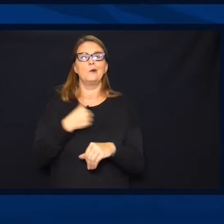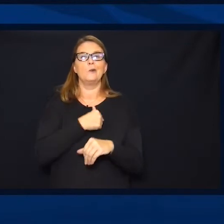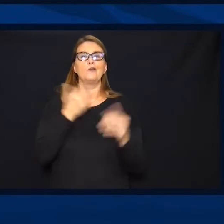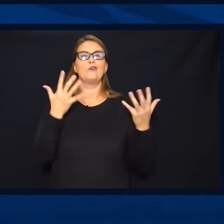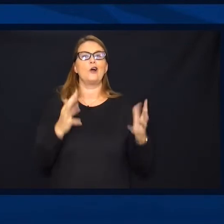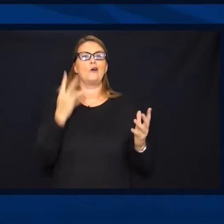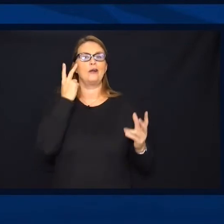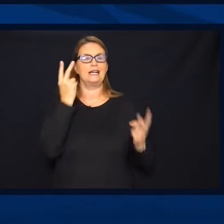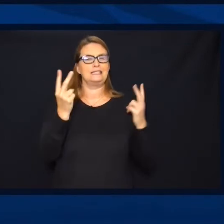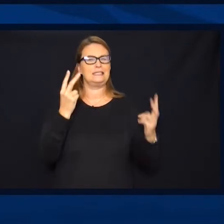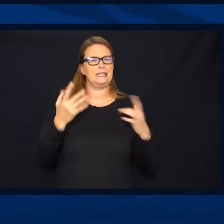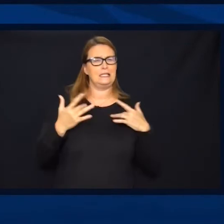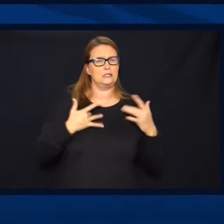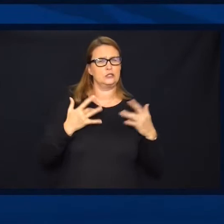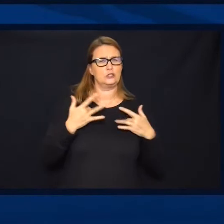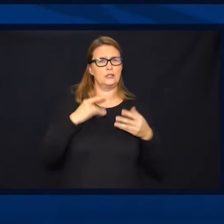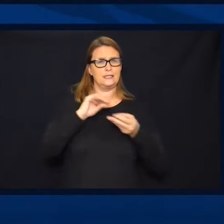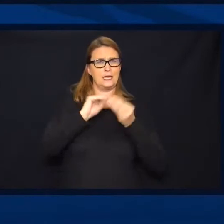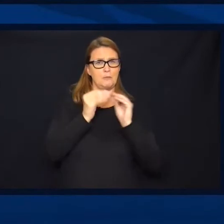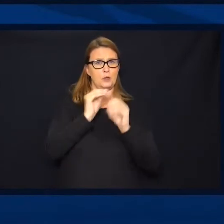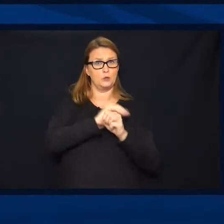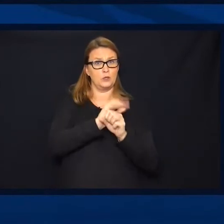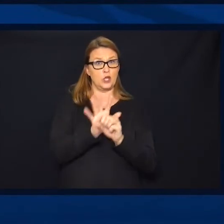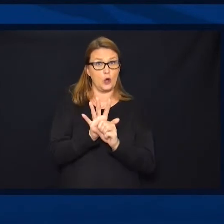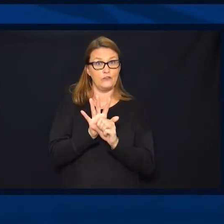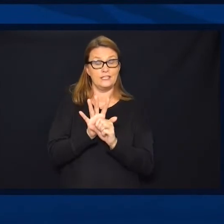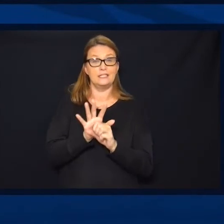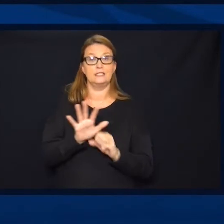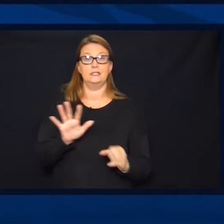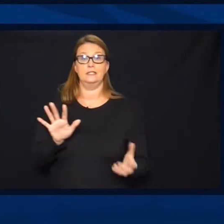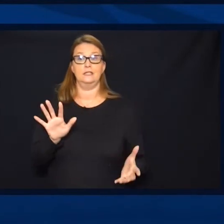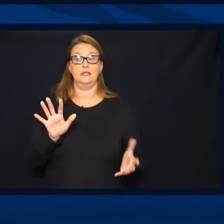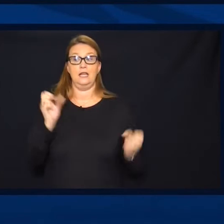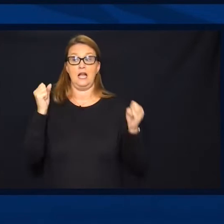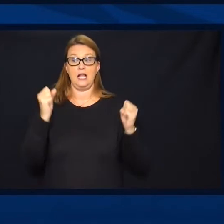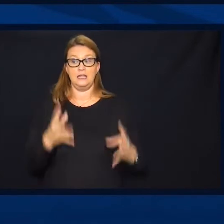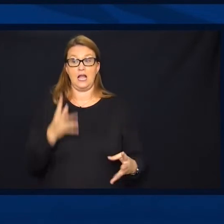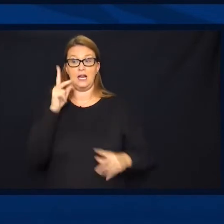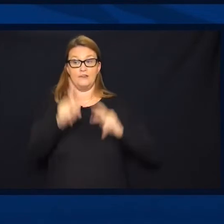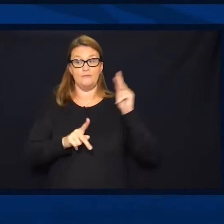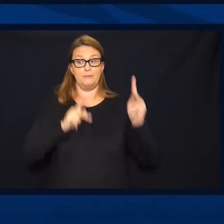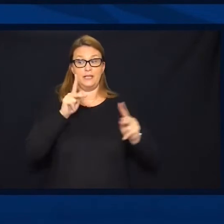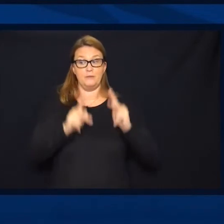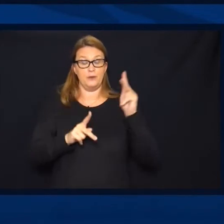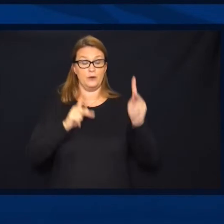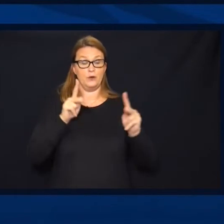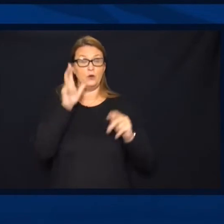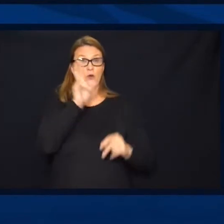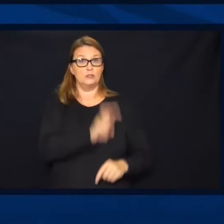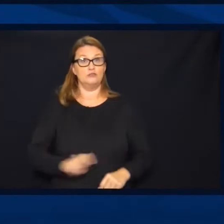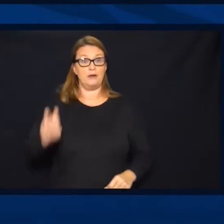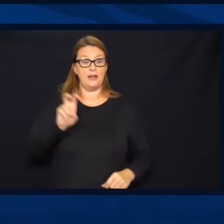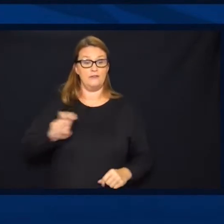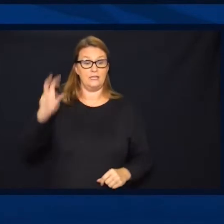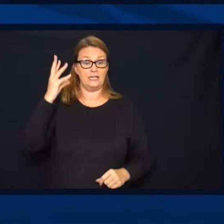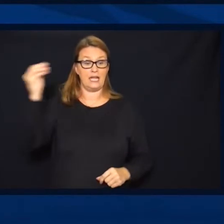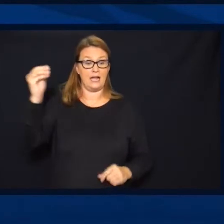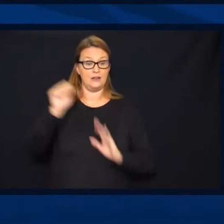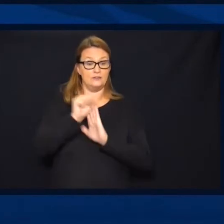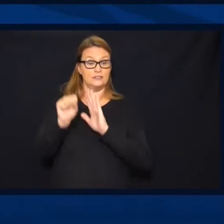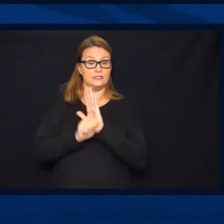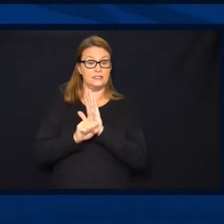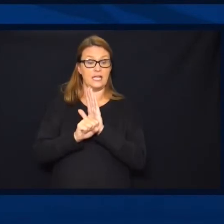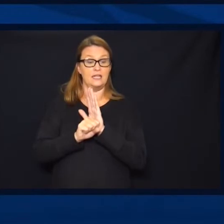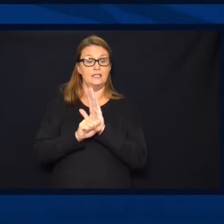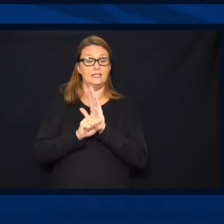Virginia is seeing concerning numbers with COVID-19. You know, a lot of people are going to be traveling out of state, visiting their friends and